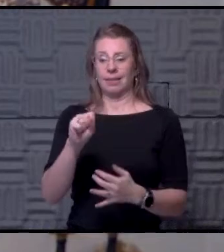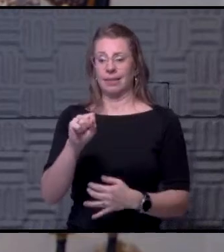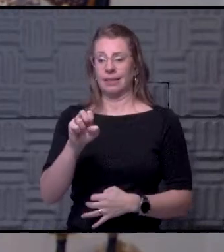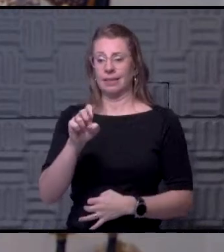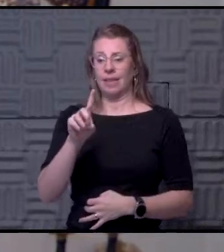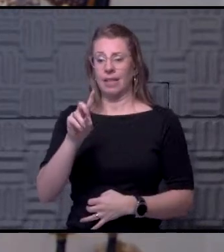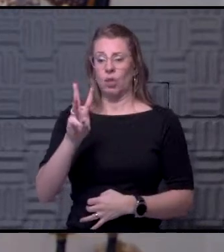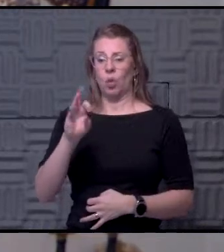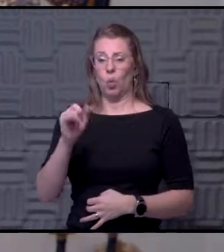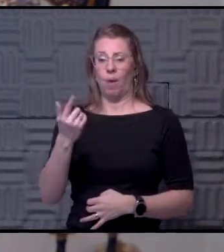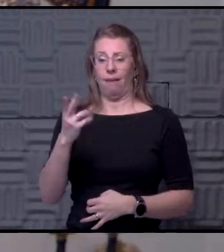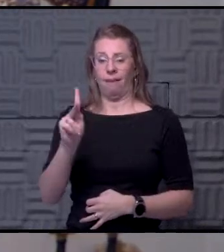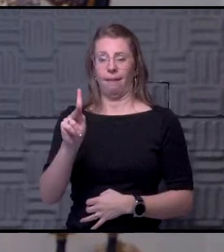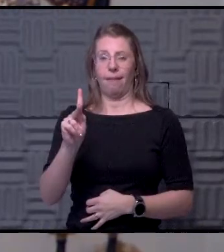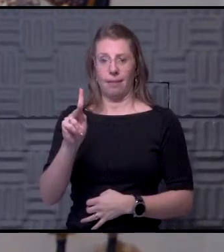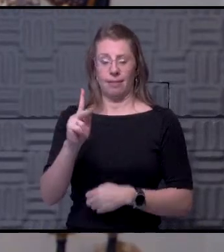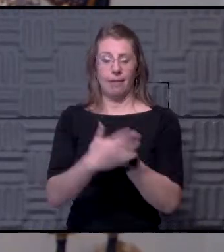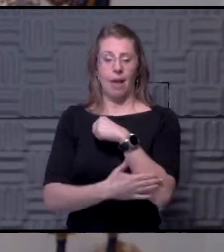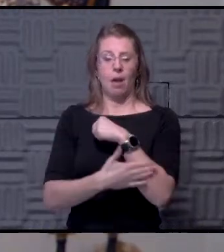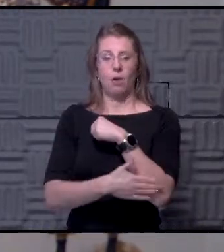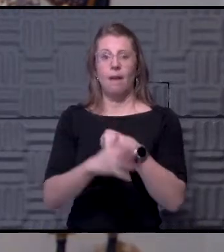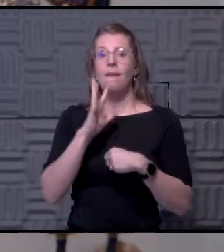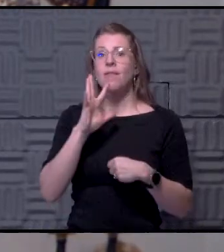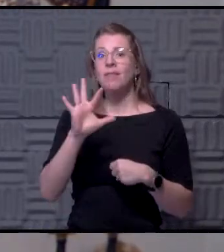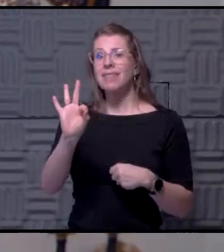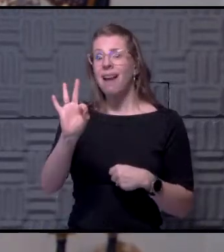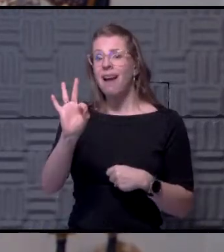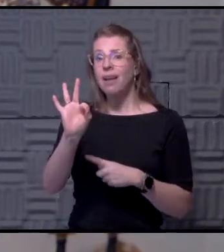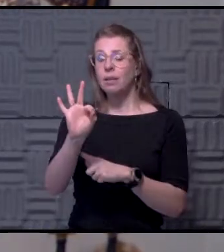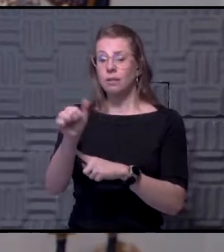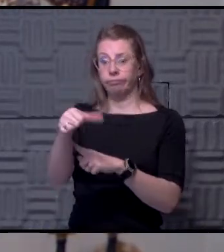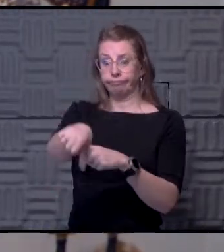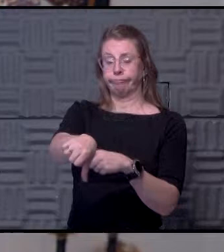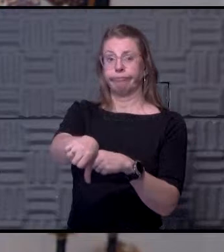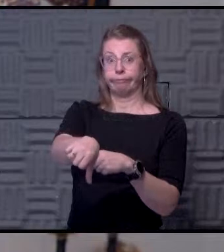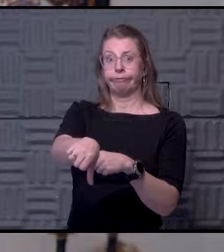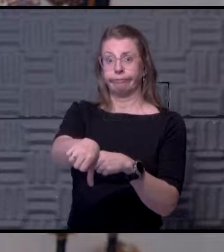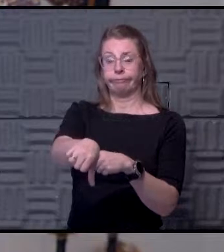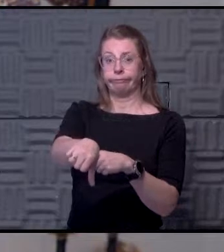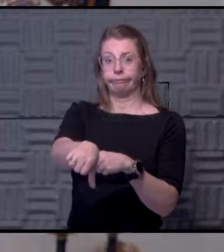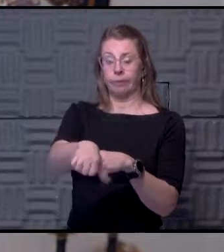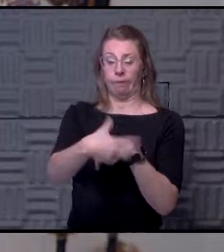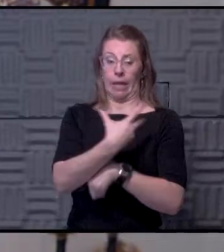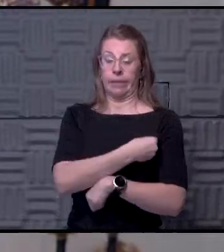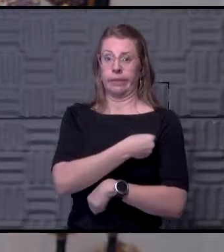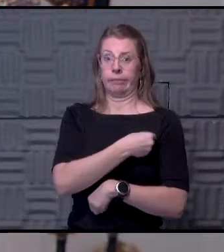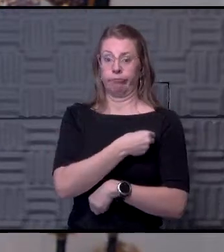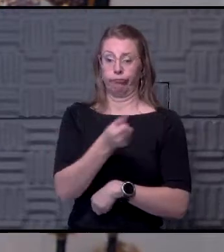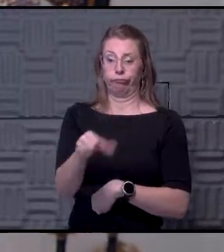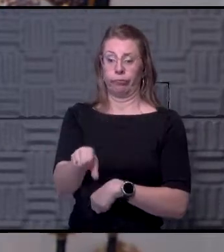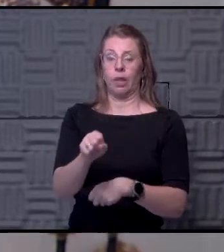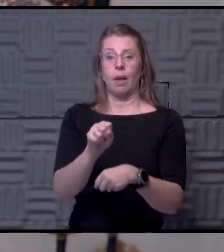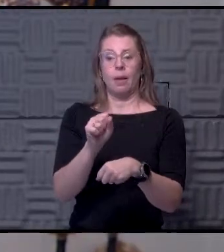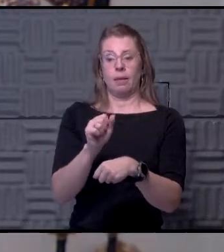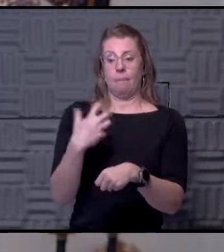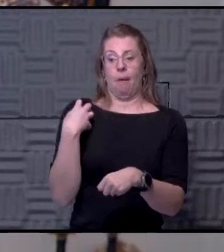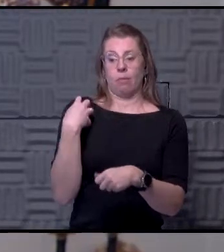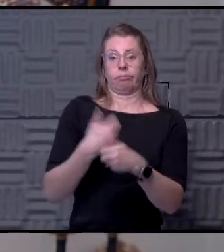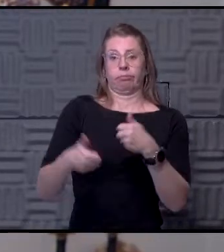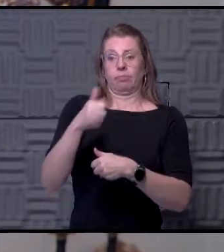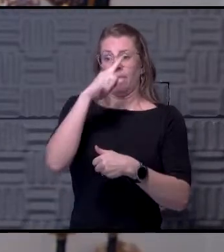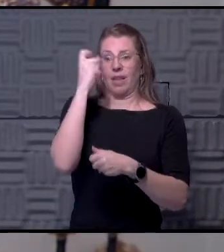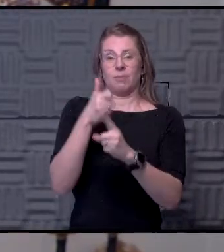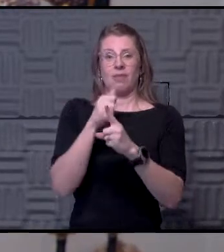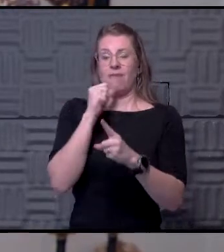denied a vaccine. 59-year-old was denied by the employer because he didn't live